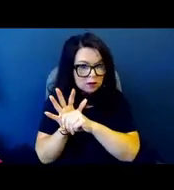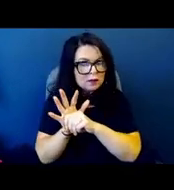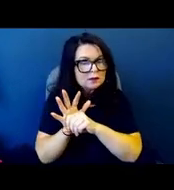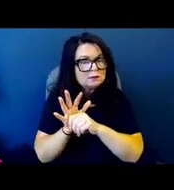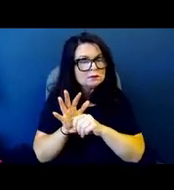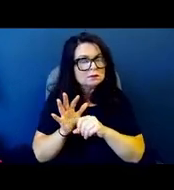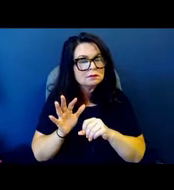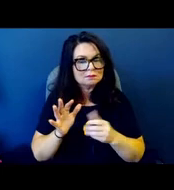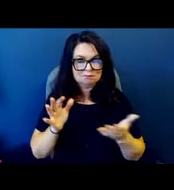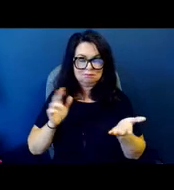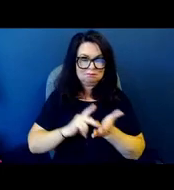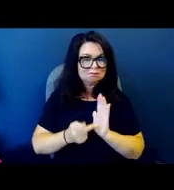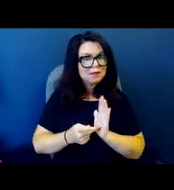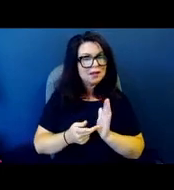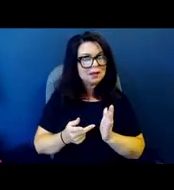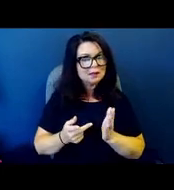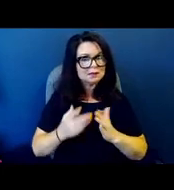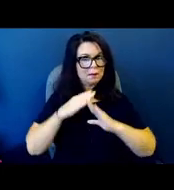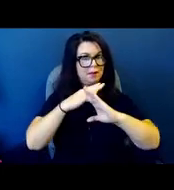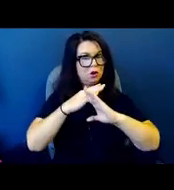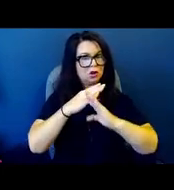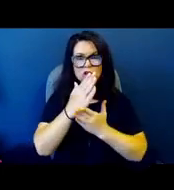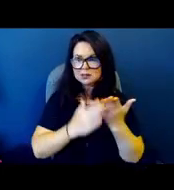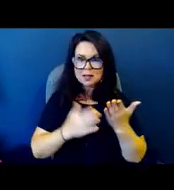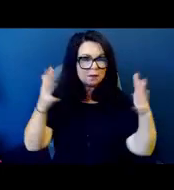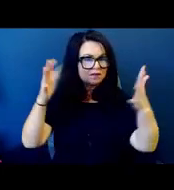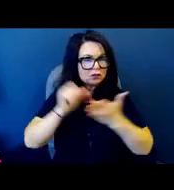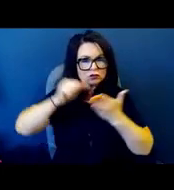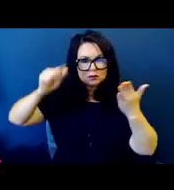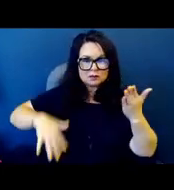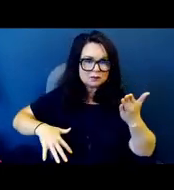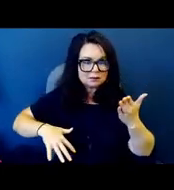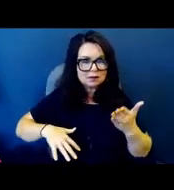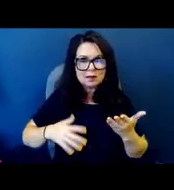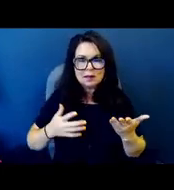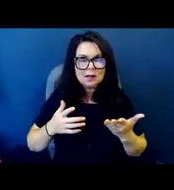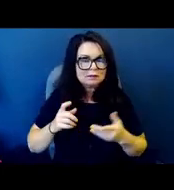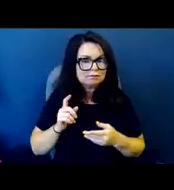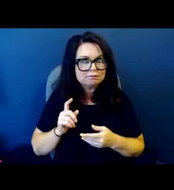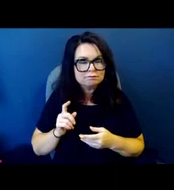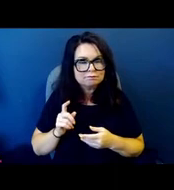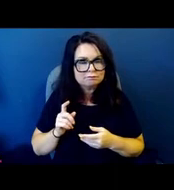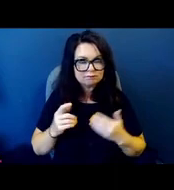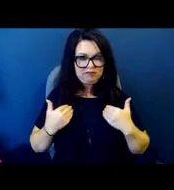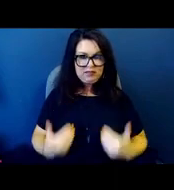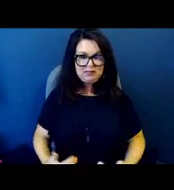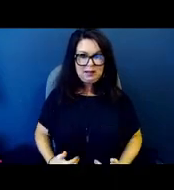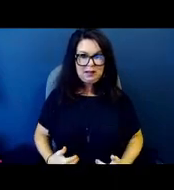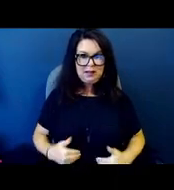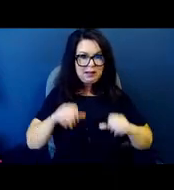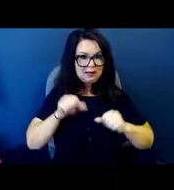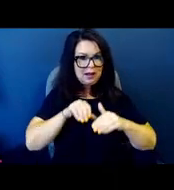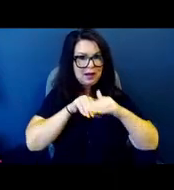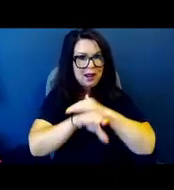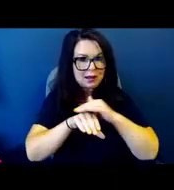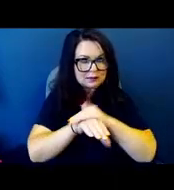that eliminates some of the barriers that sometimes we have to worry about, like not being able to physically access